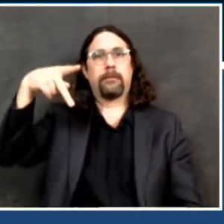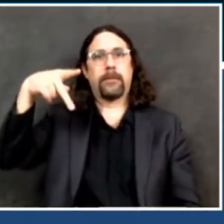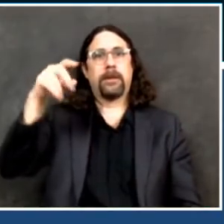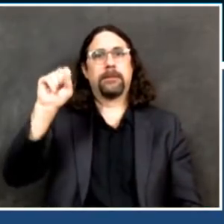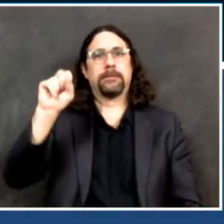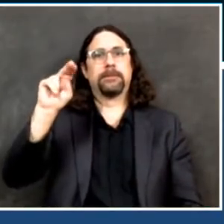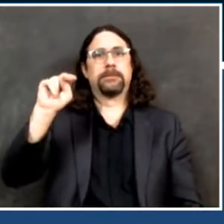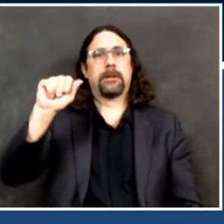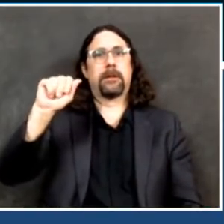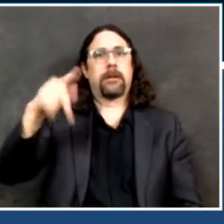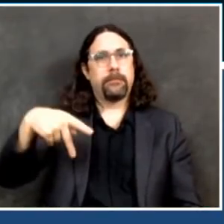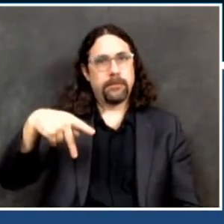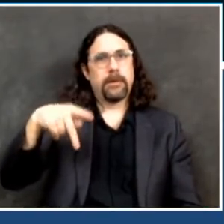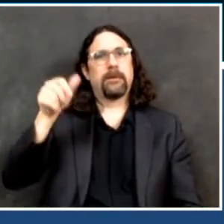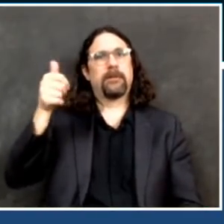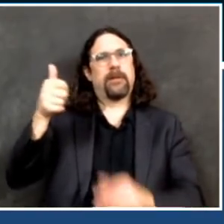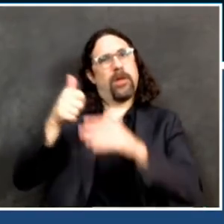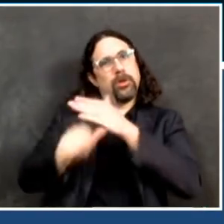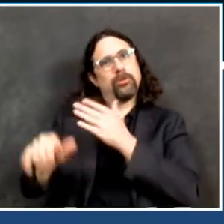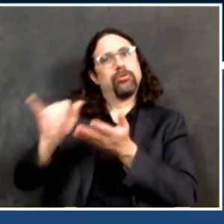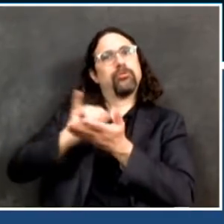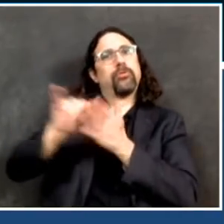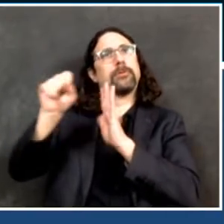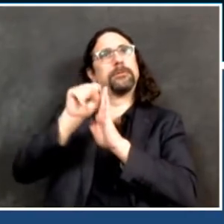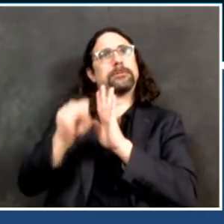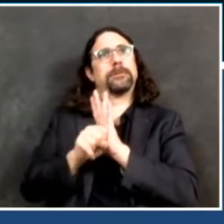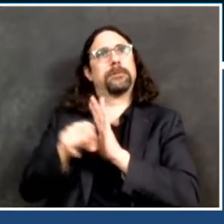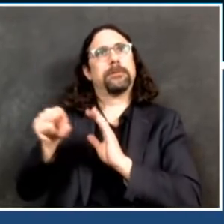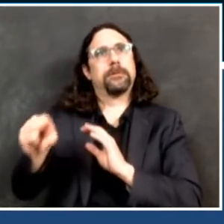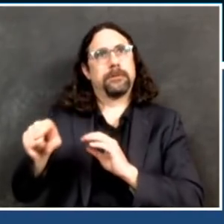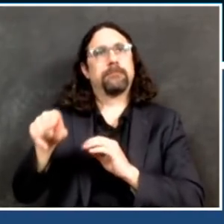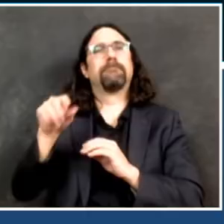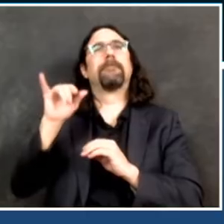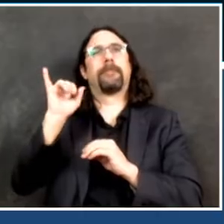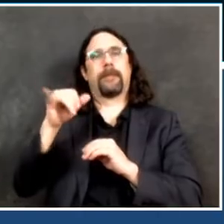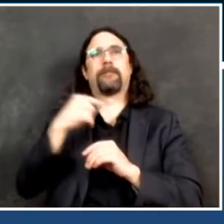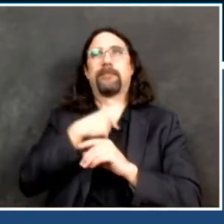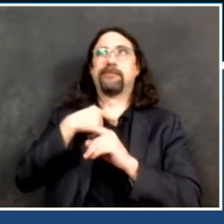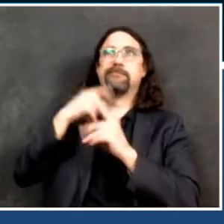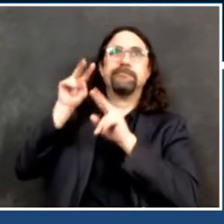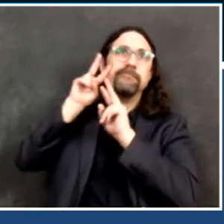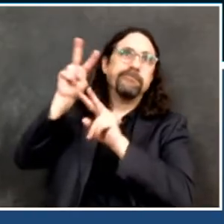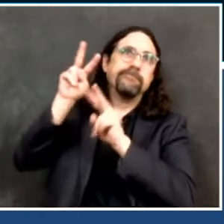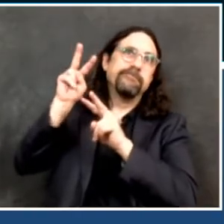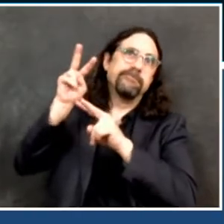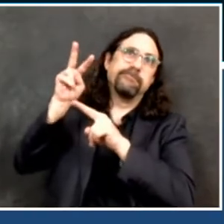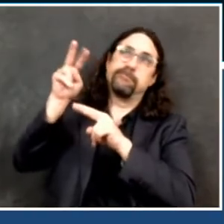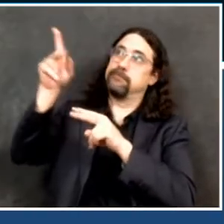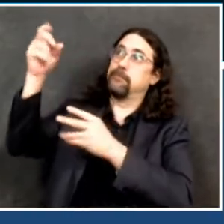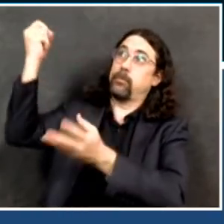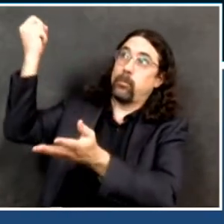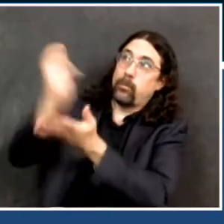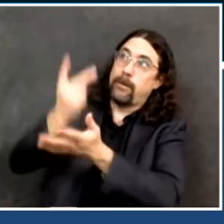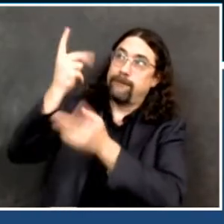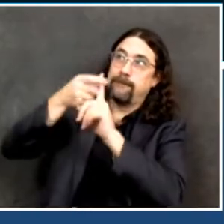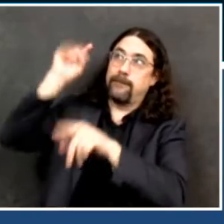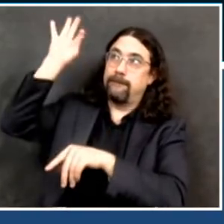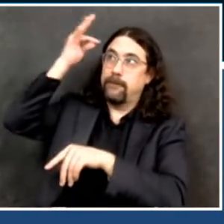that approved, which will also put funding into families' hands. And then DSNAP, which is